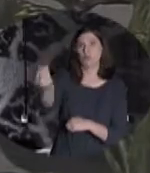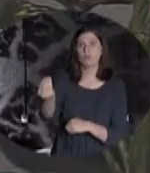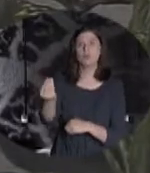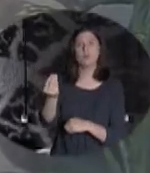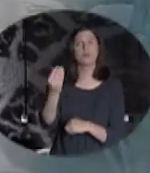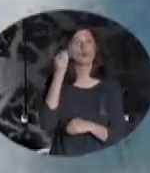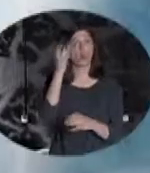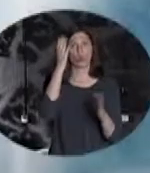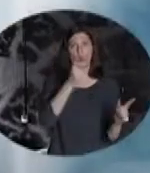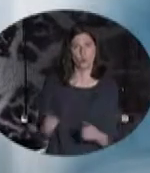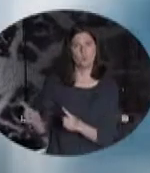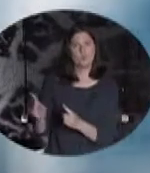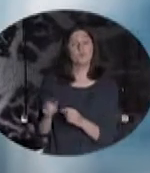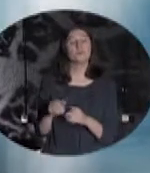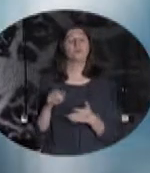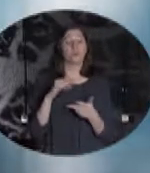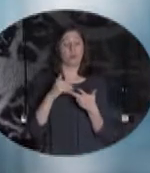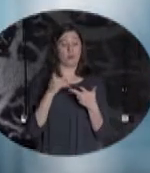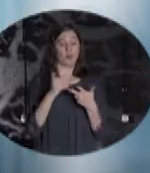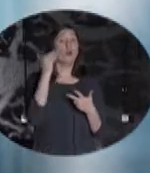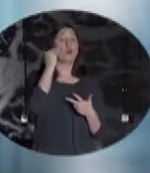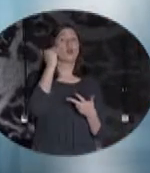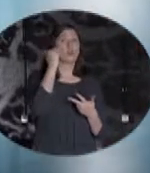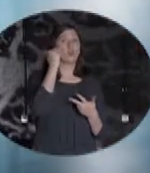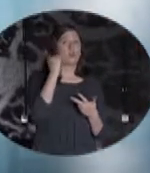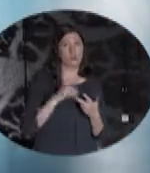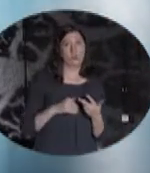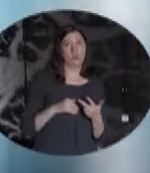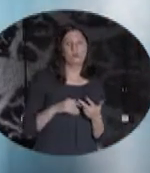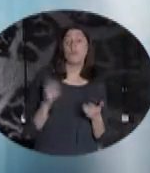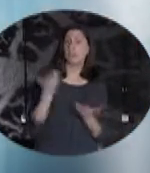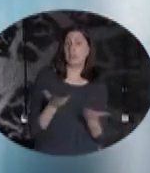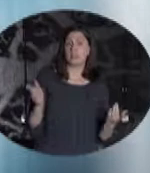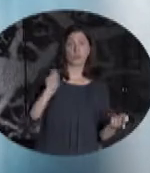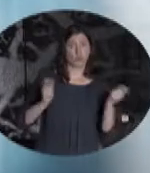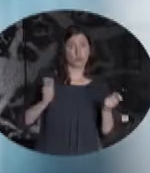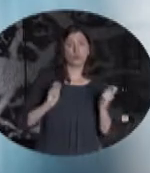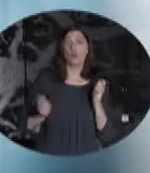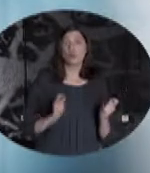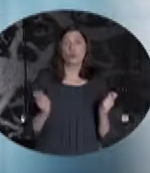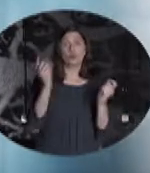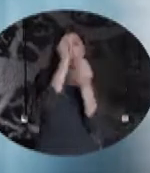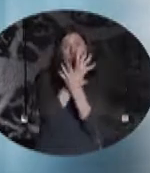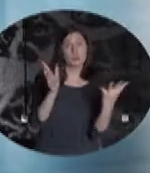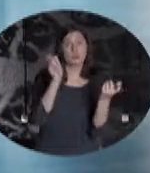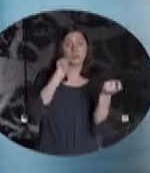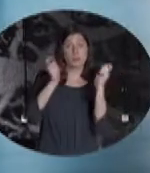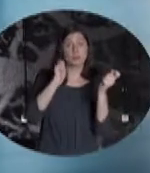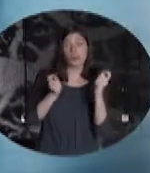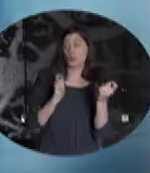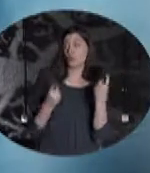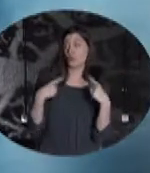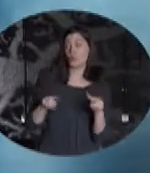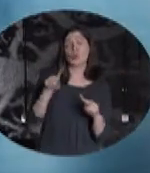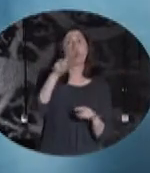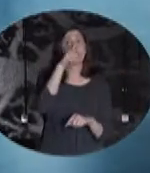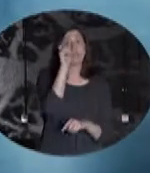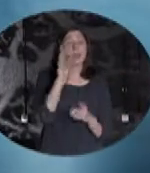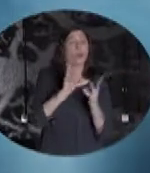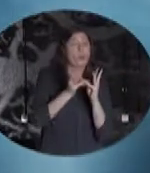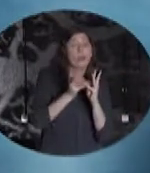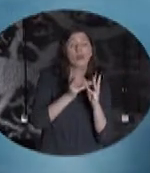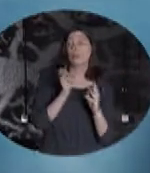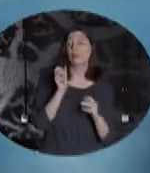part is to just be alert for more information. Things change, information develops quickly when we're talking about in the summer, whether it's weather, whether